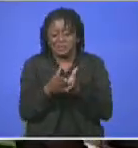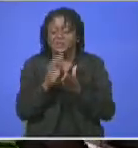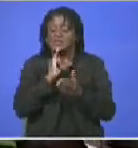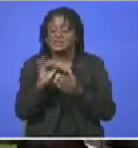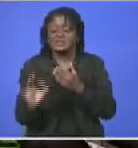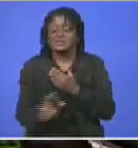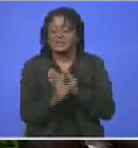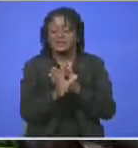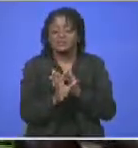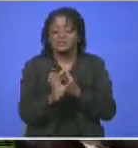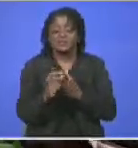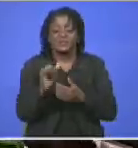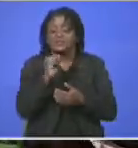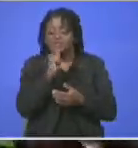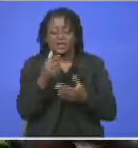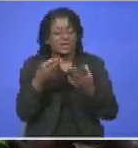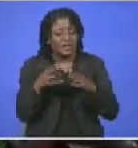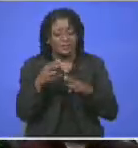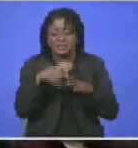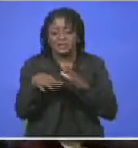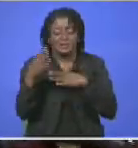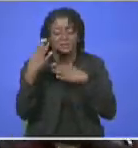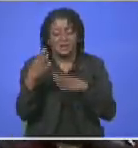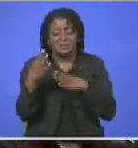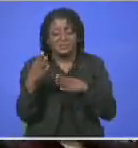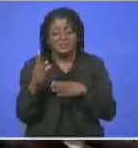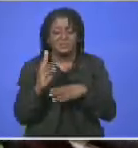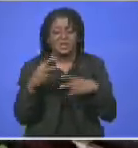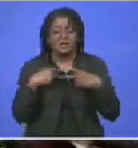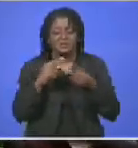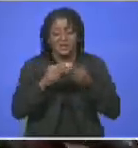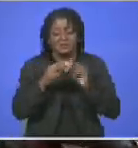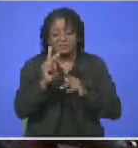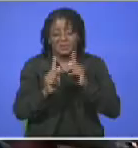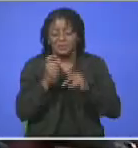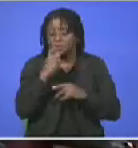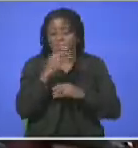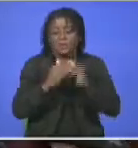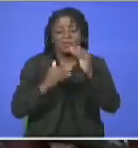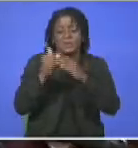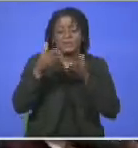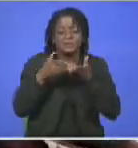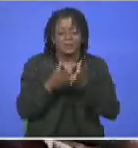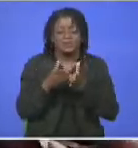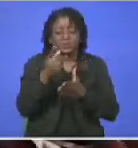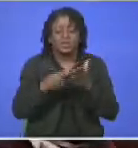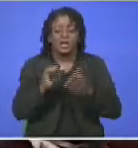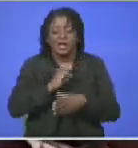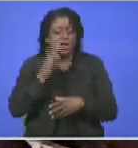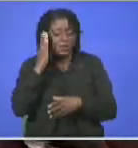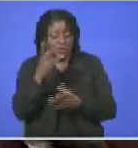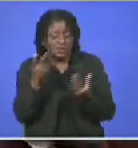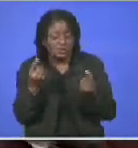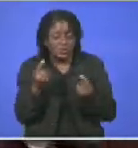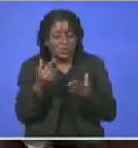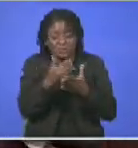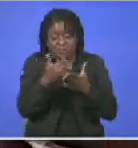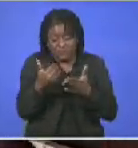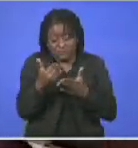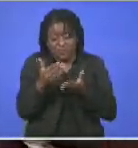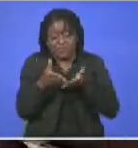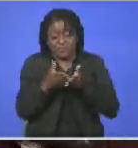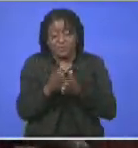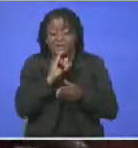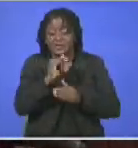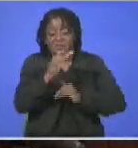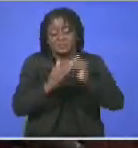So we have a number of persons who have built boats. And so as a part of the Port Department, what I'm going to be doing is that before those boats are actually built, that we